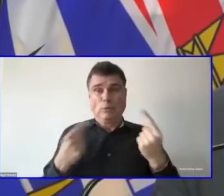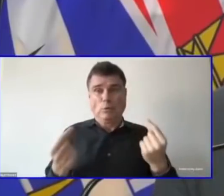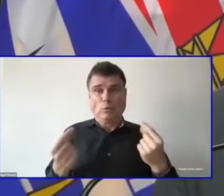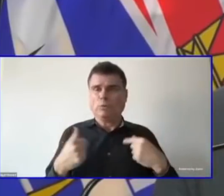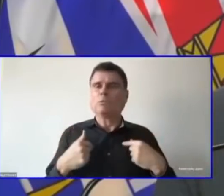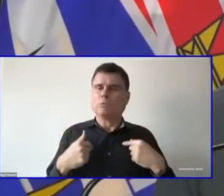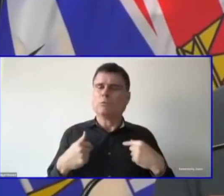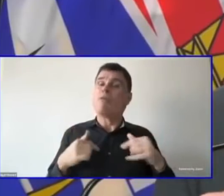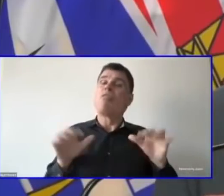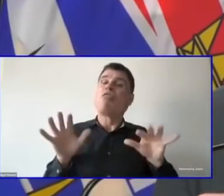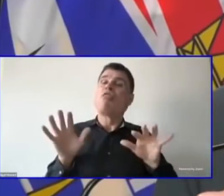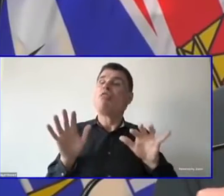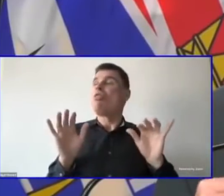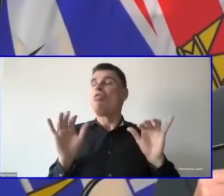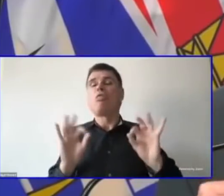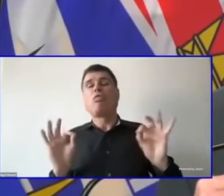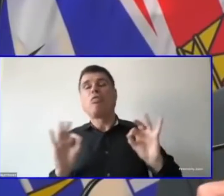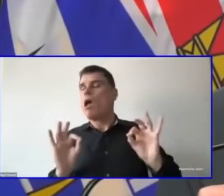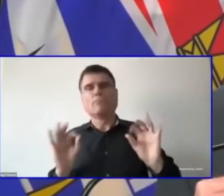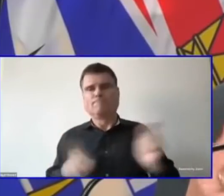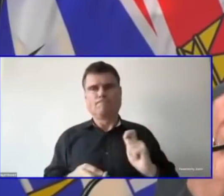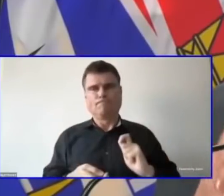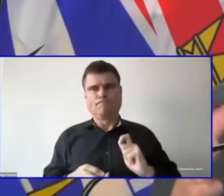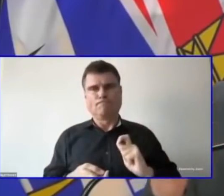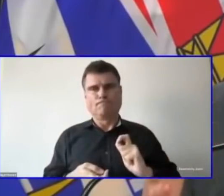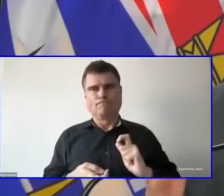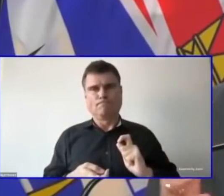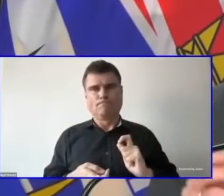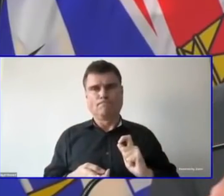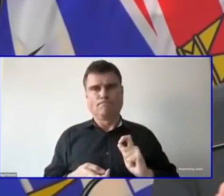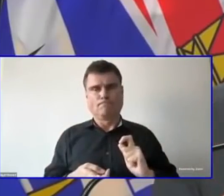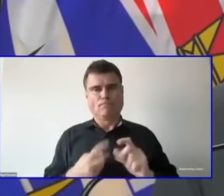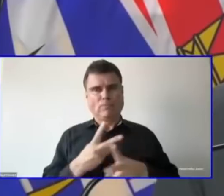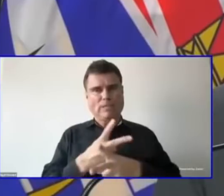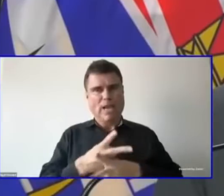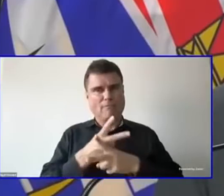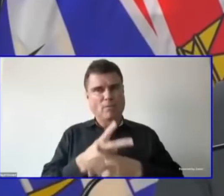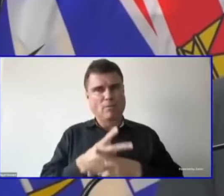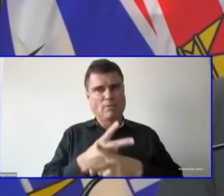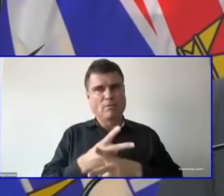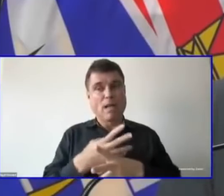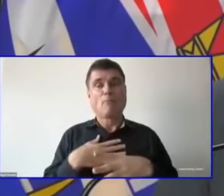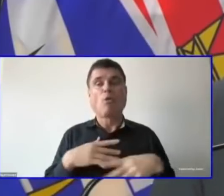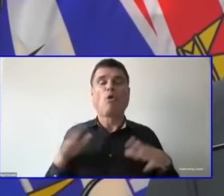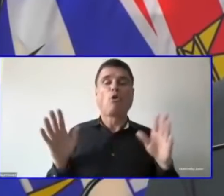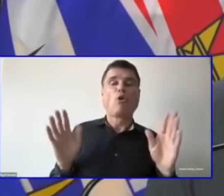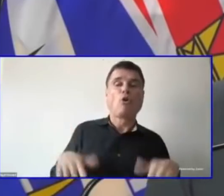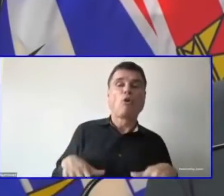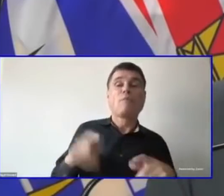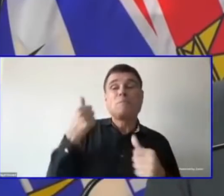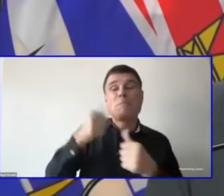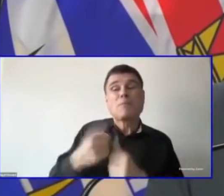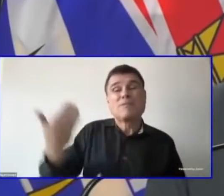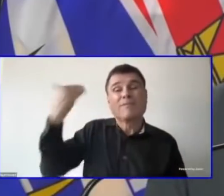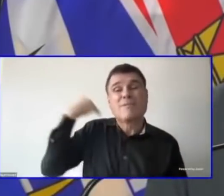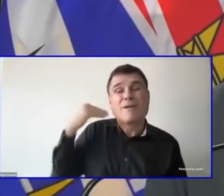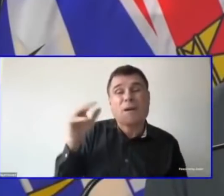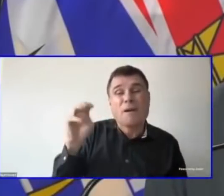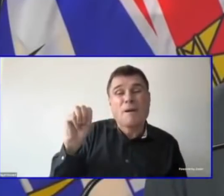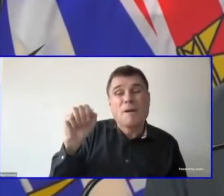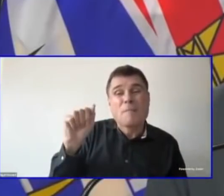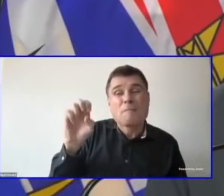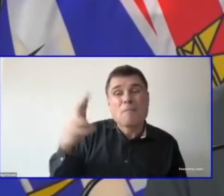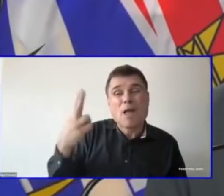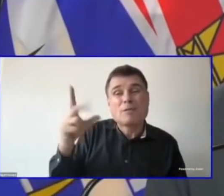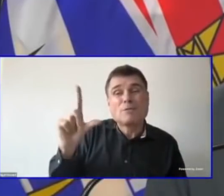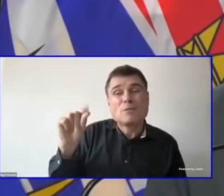control how this virus is going to affect us by doing those things that we know worked way back then in March of 2020 before